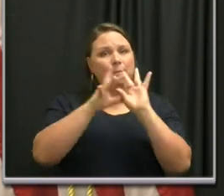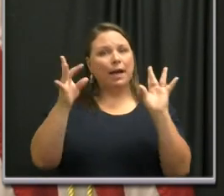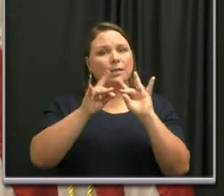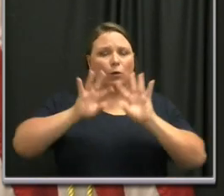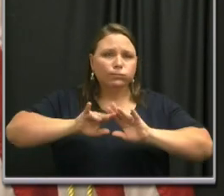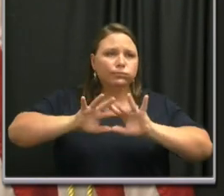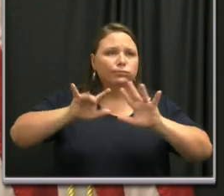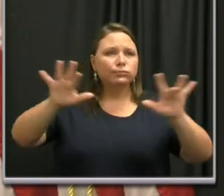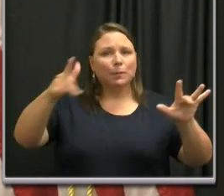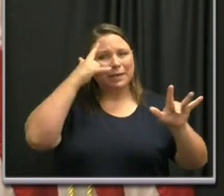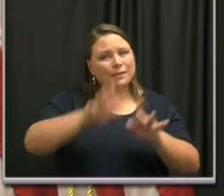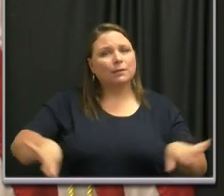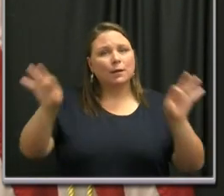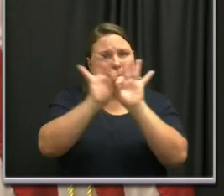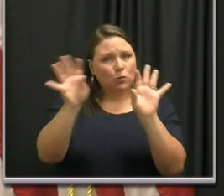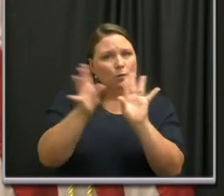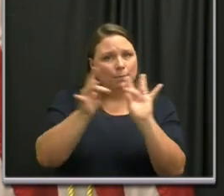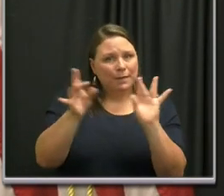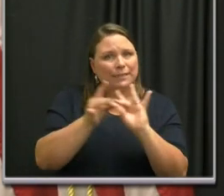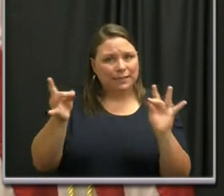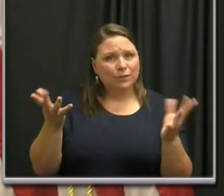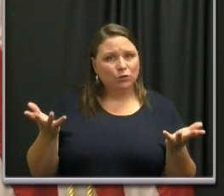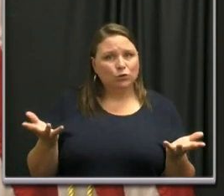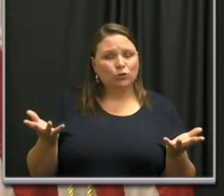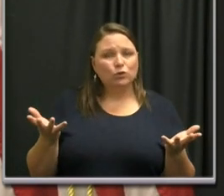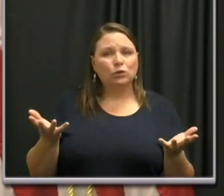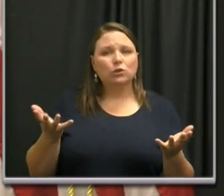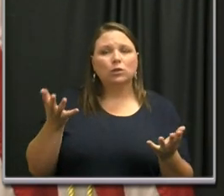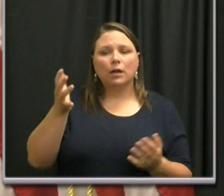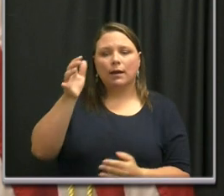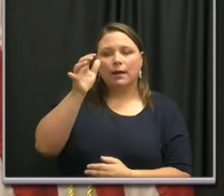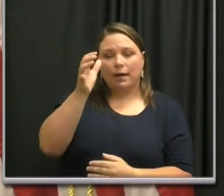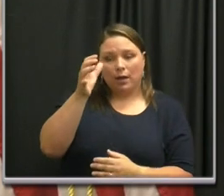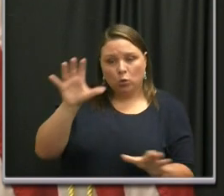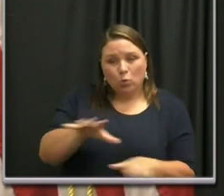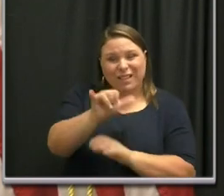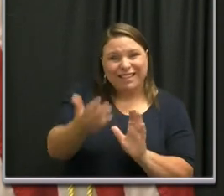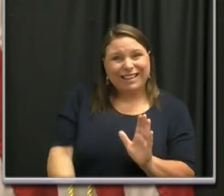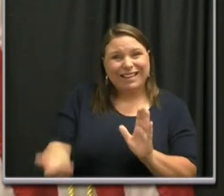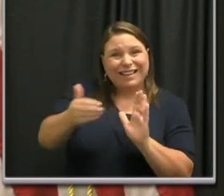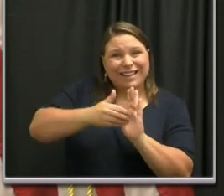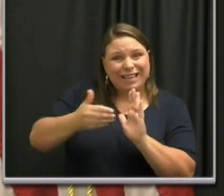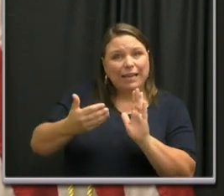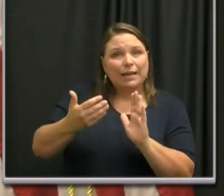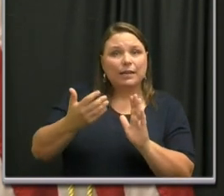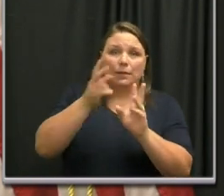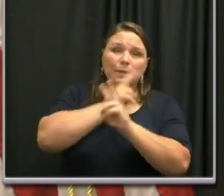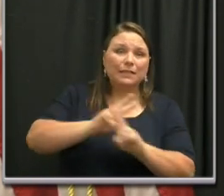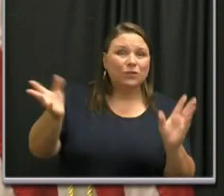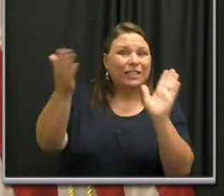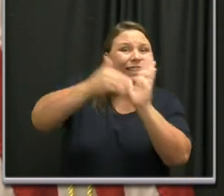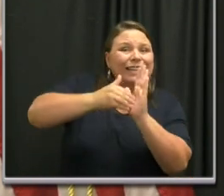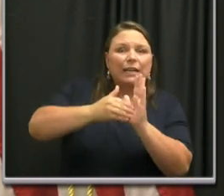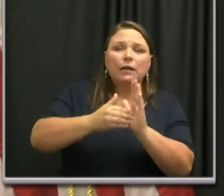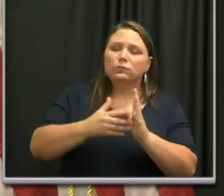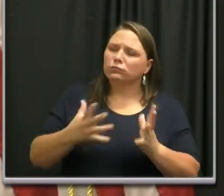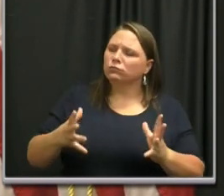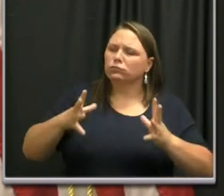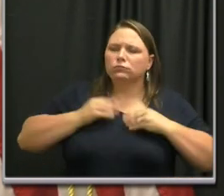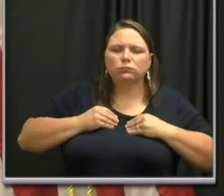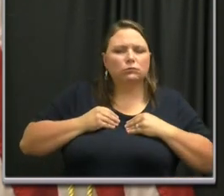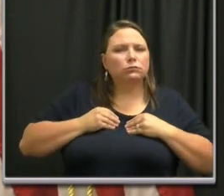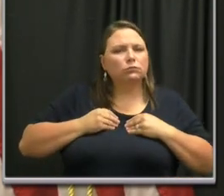heard already, and having it again is not only acceptable,